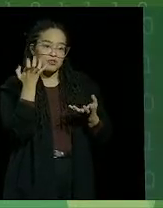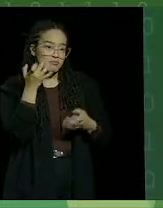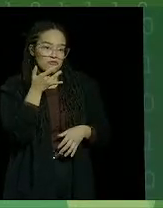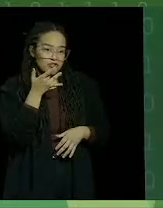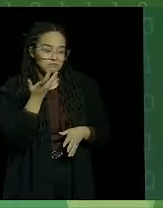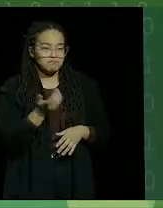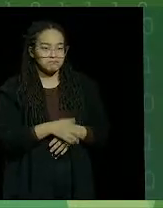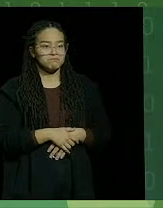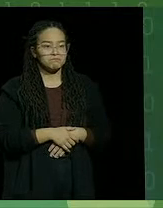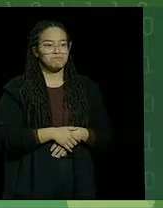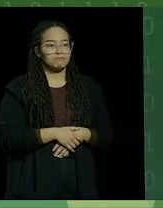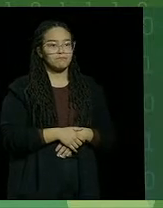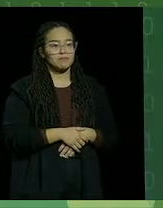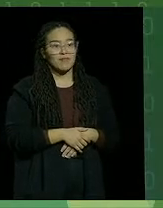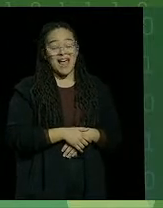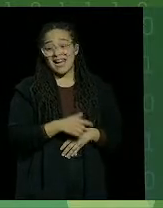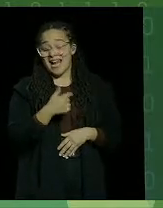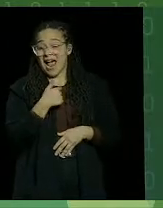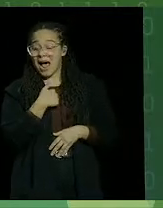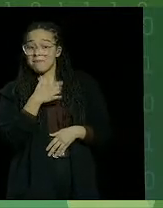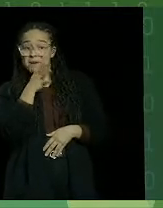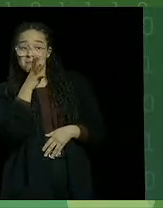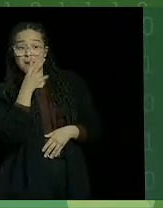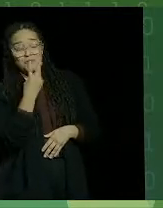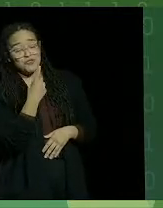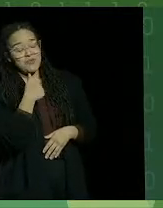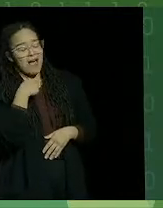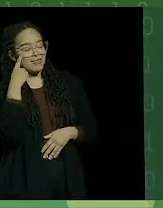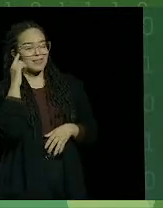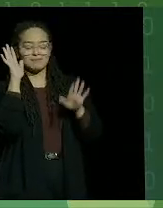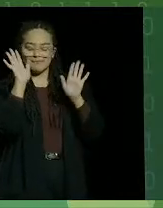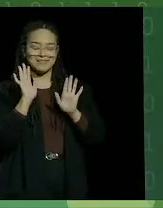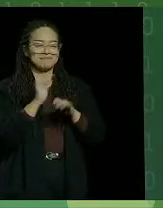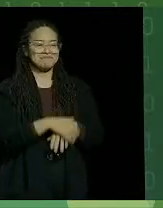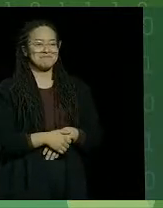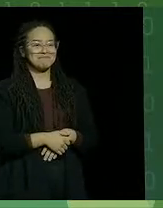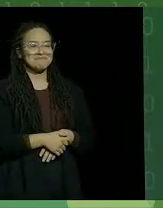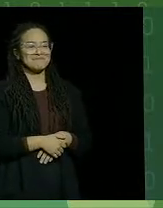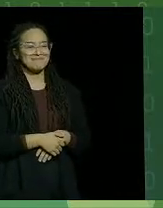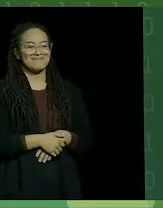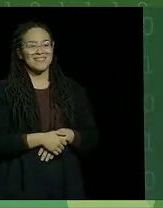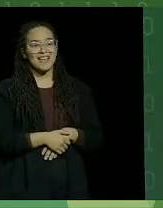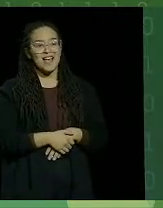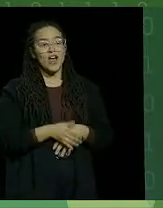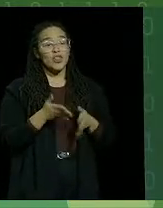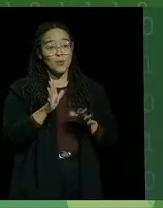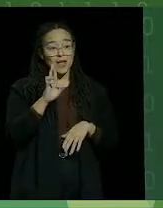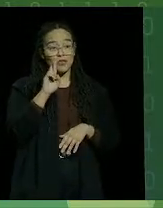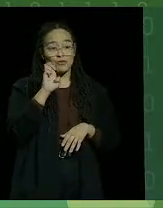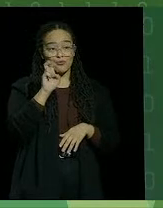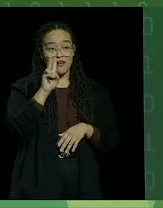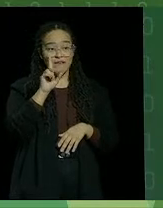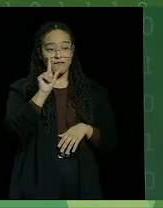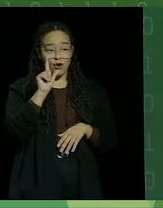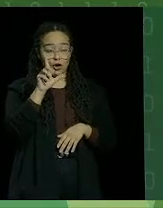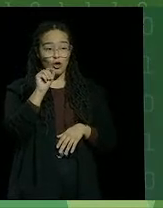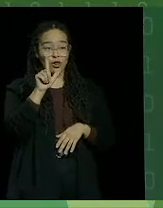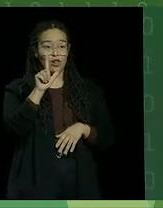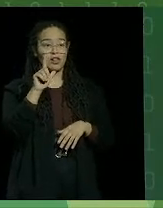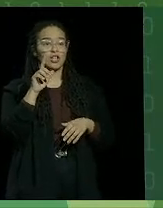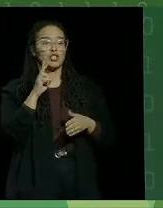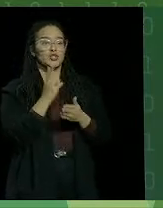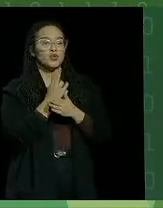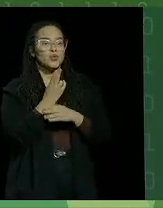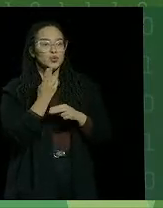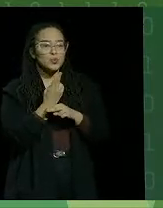prefer. Yeah, and as a mother of two, I think that's great. The way the Revel harness digital technologies